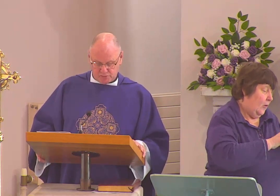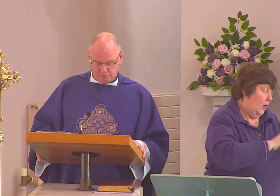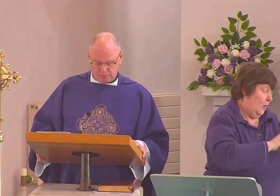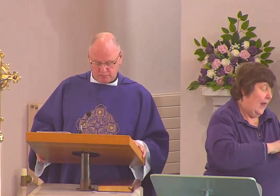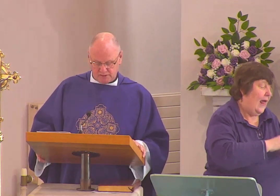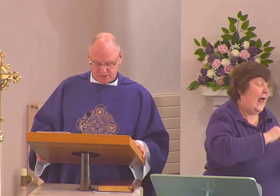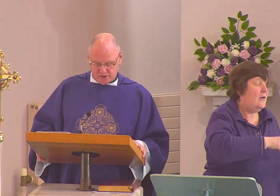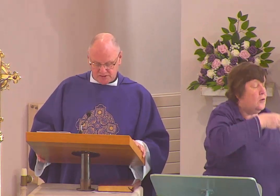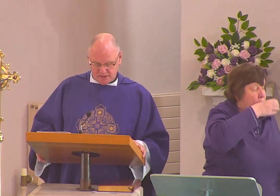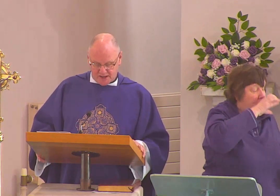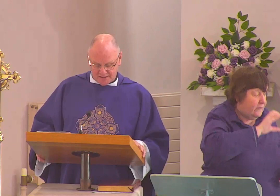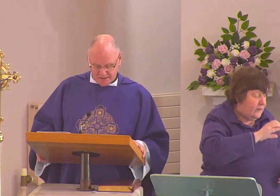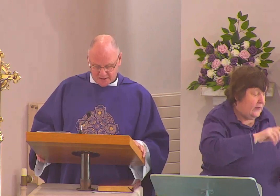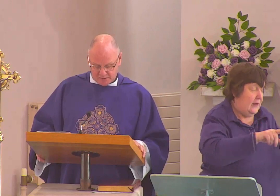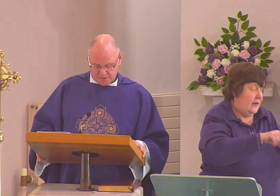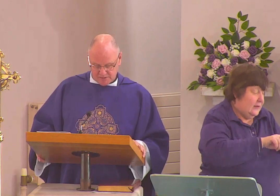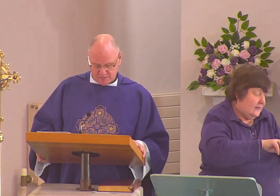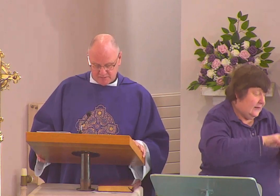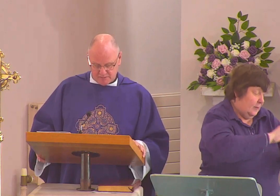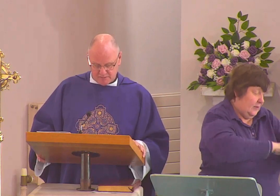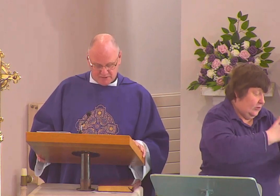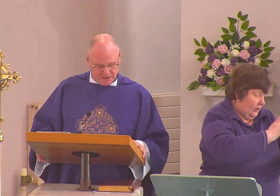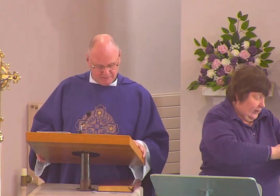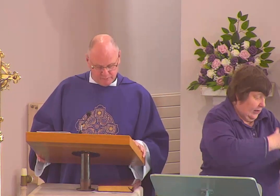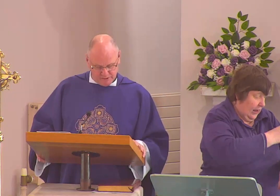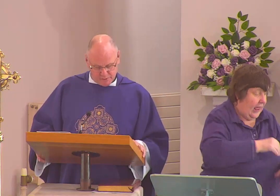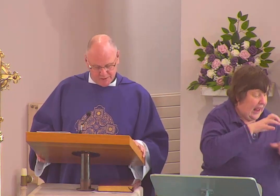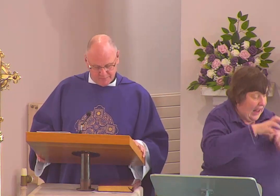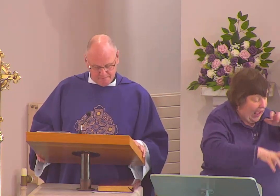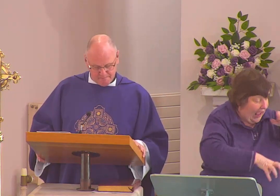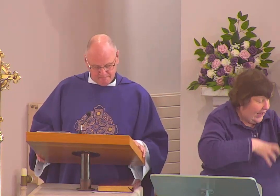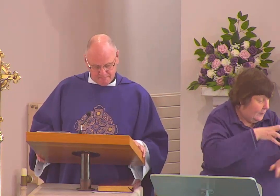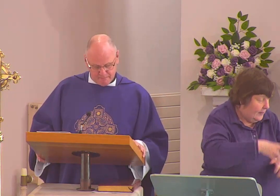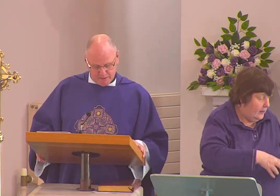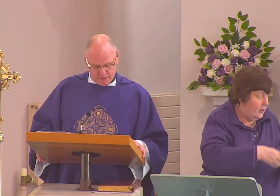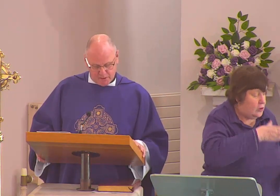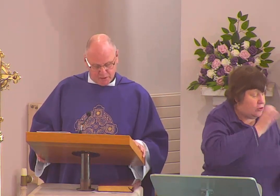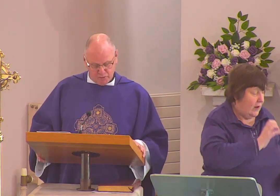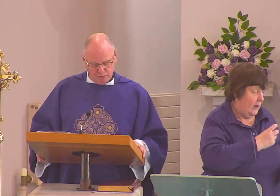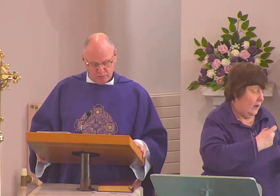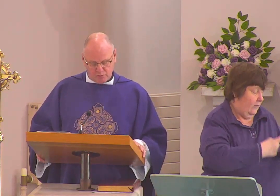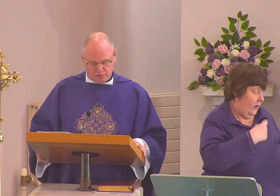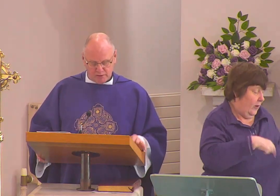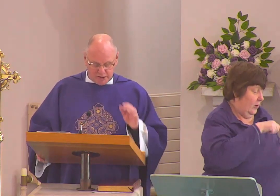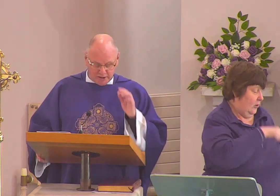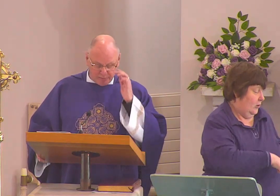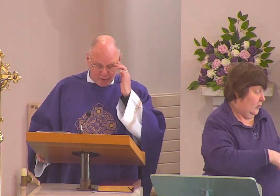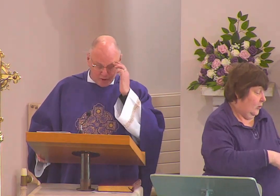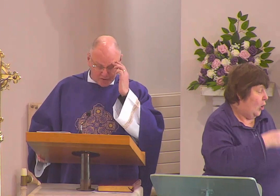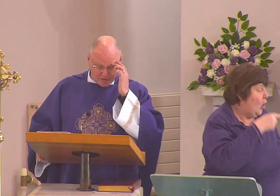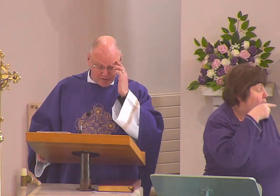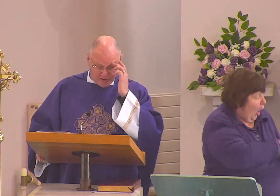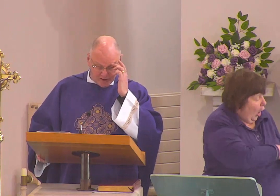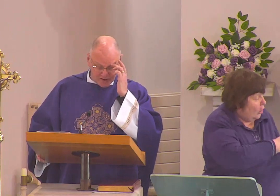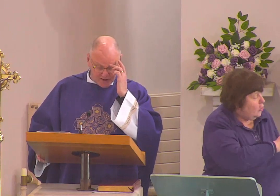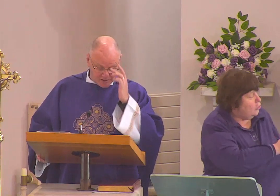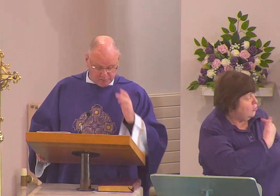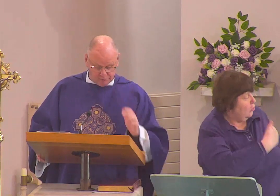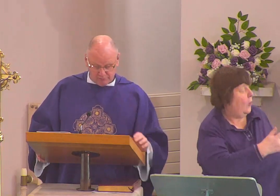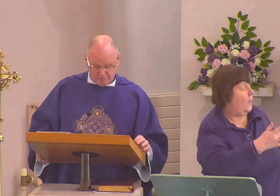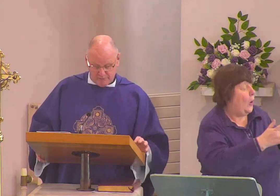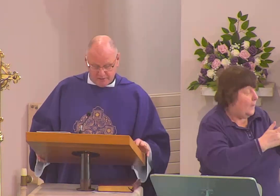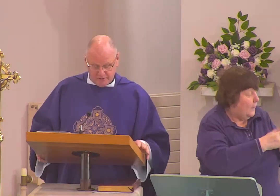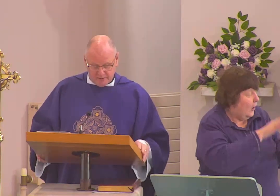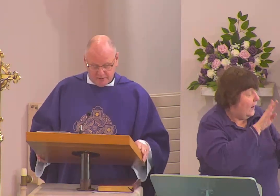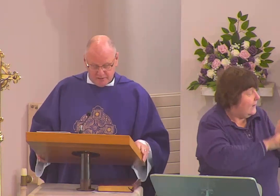Also, his sons and his animals drank from this well. Are you more important than Jacob?"